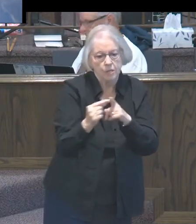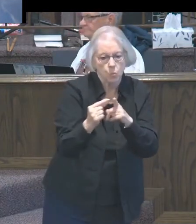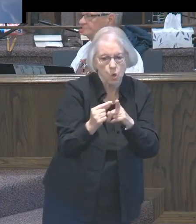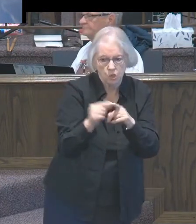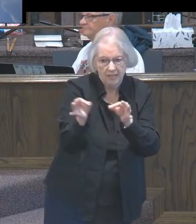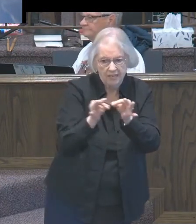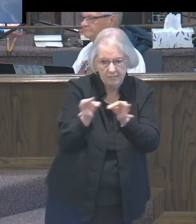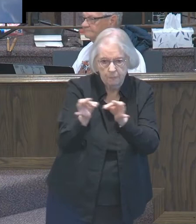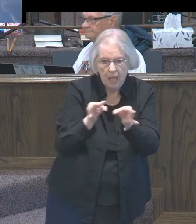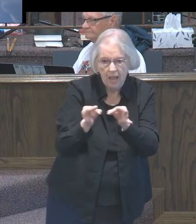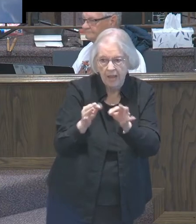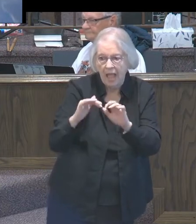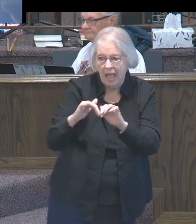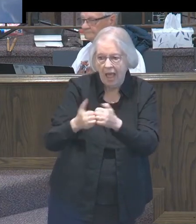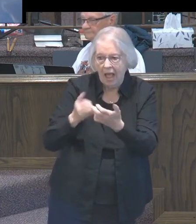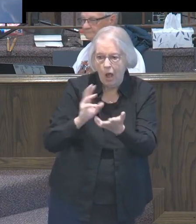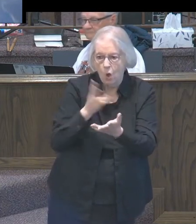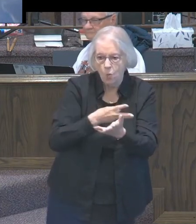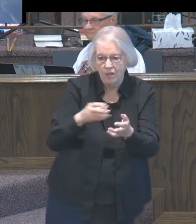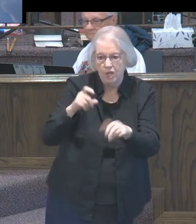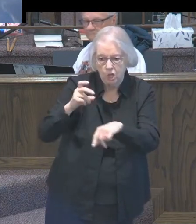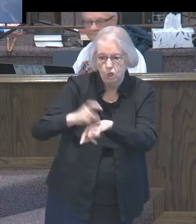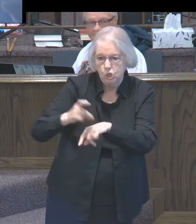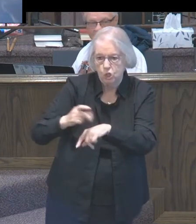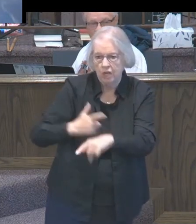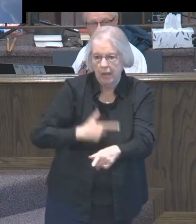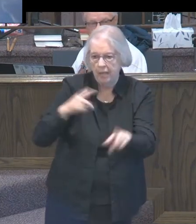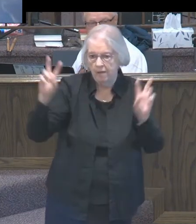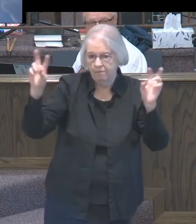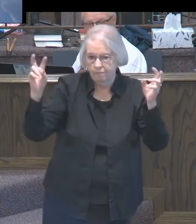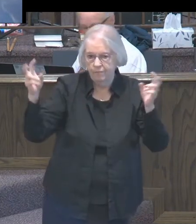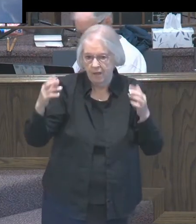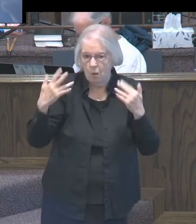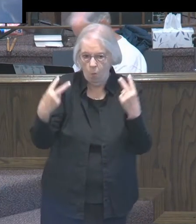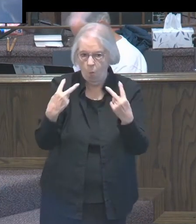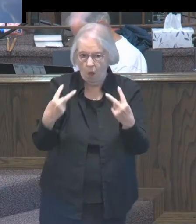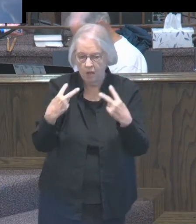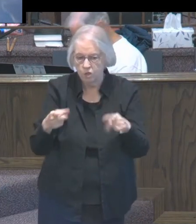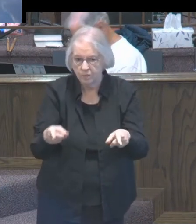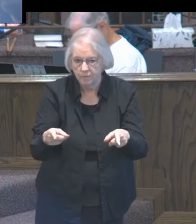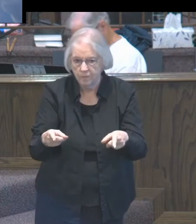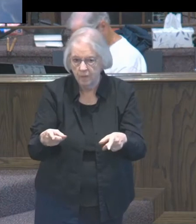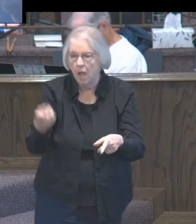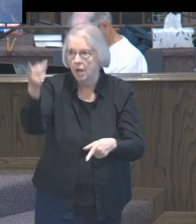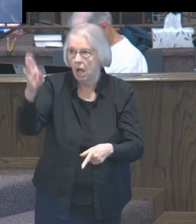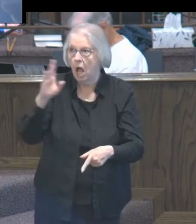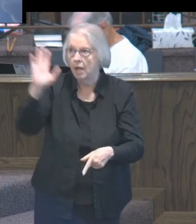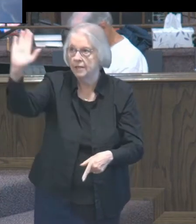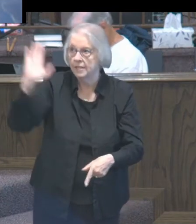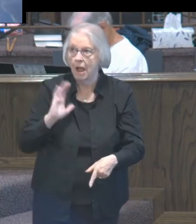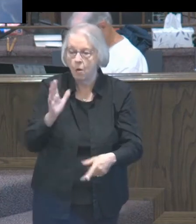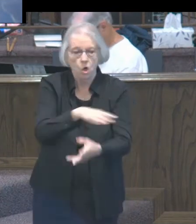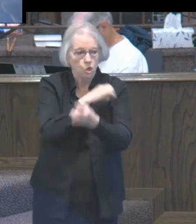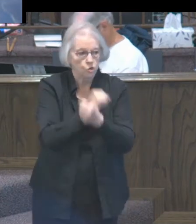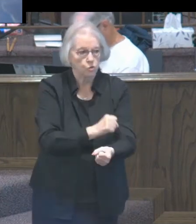much about how we should live in light of that statement. Verse 1 says again, God is our refuge and strength,